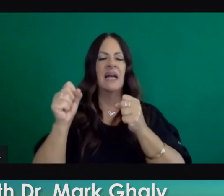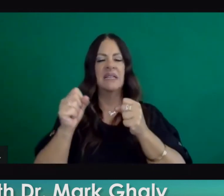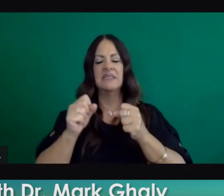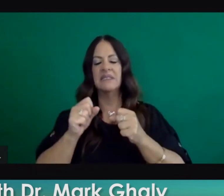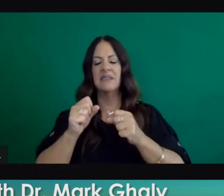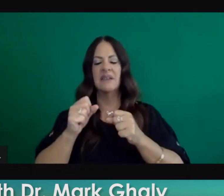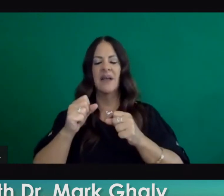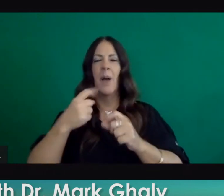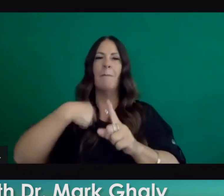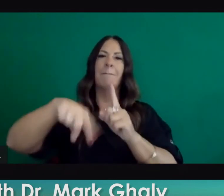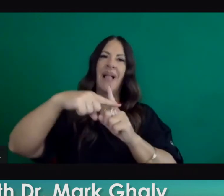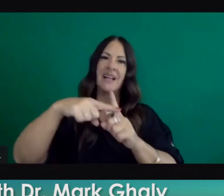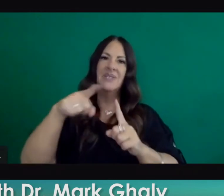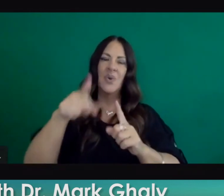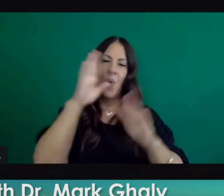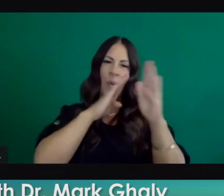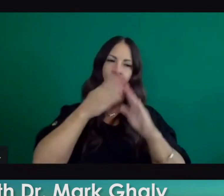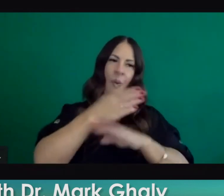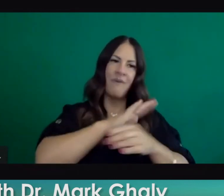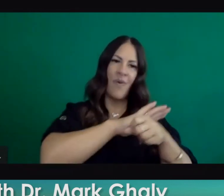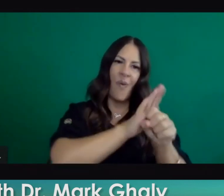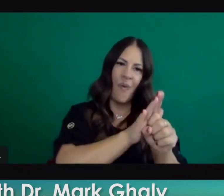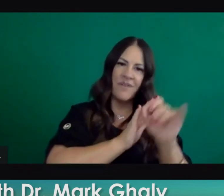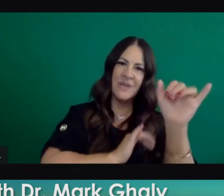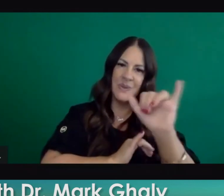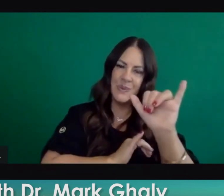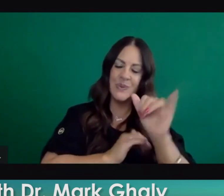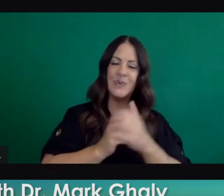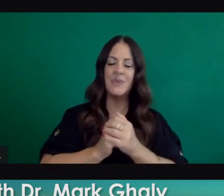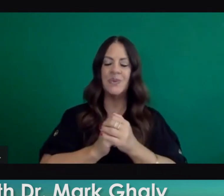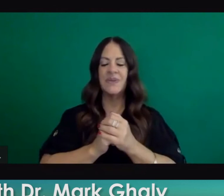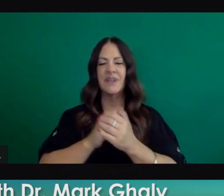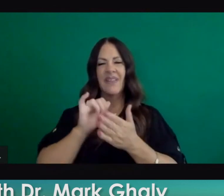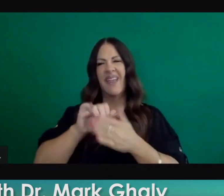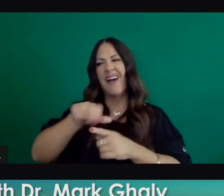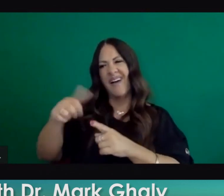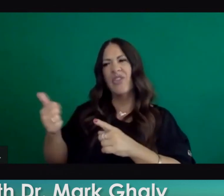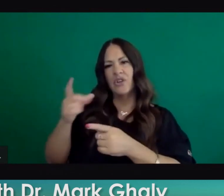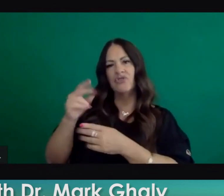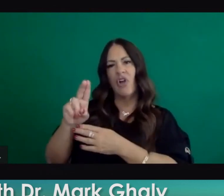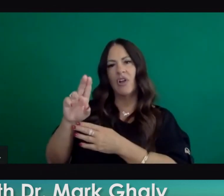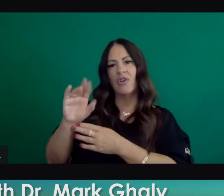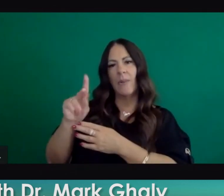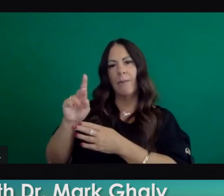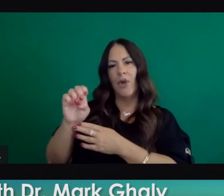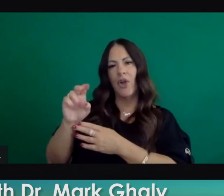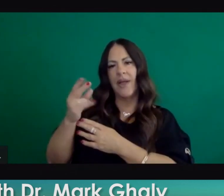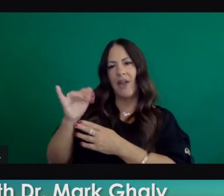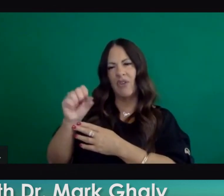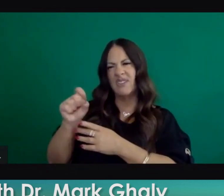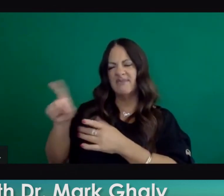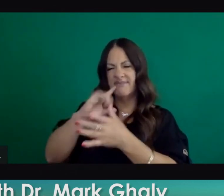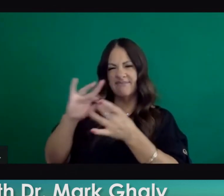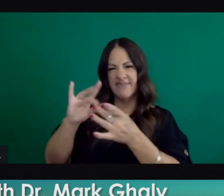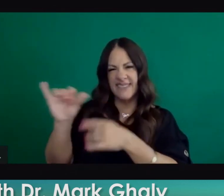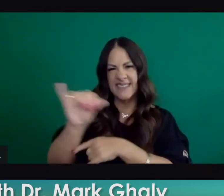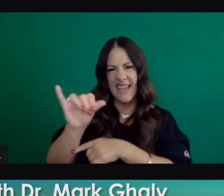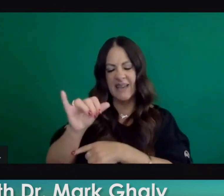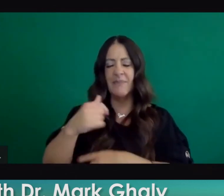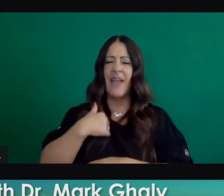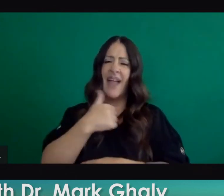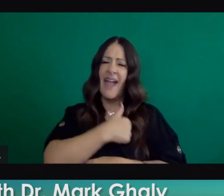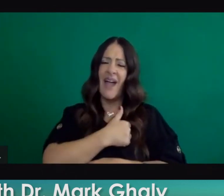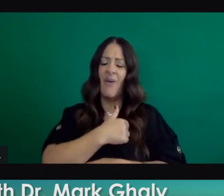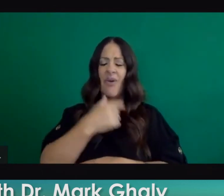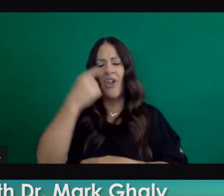this becomes even more challenging, as our Surgeon General just mentioned. And just that our hearts and minds